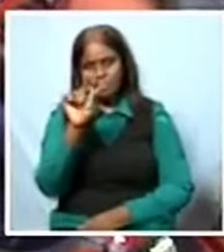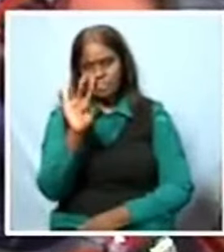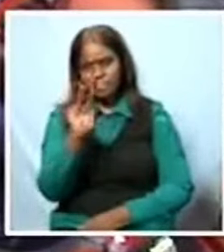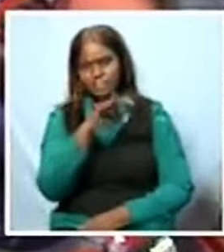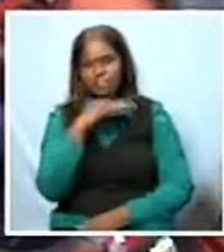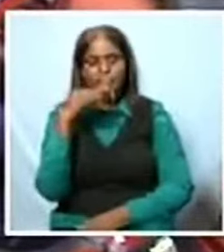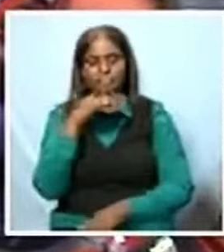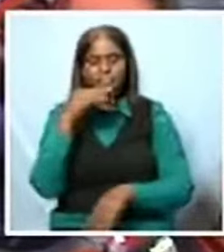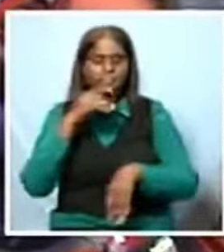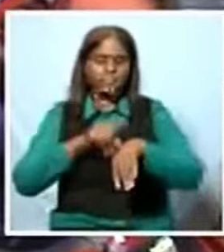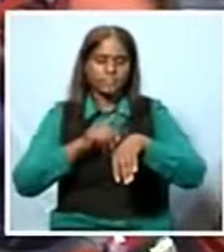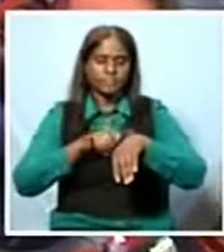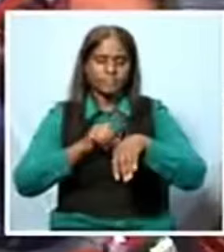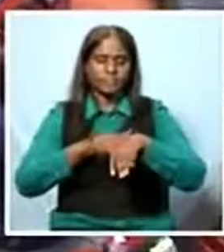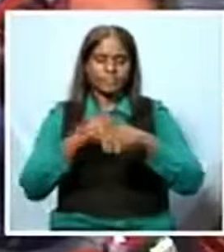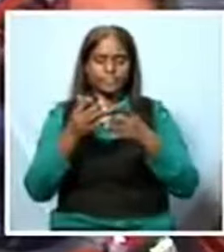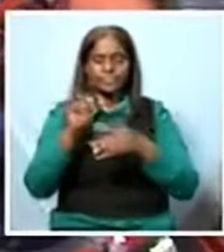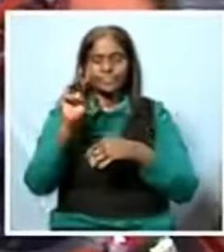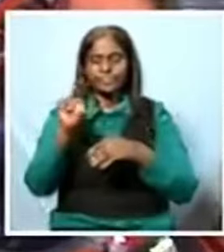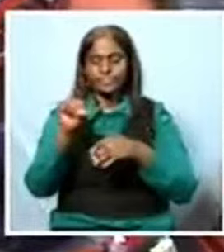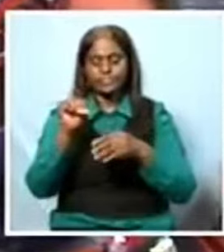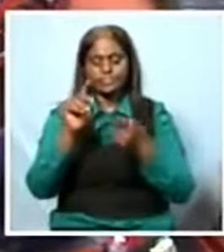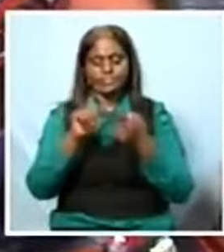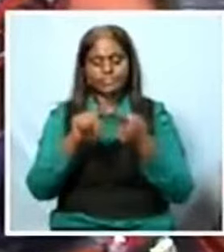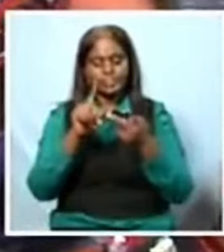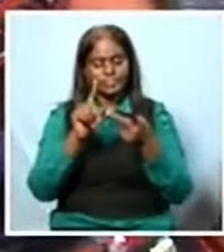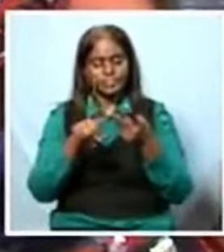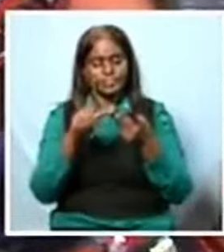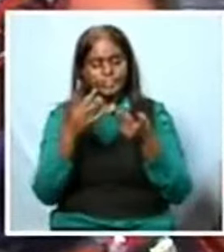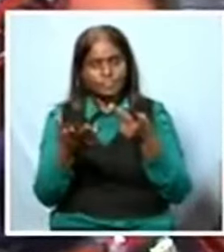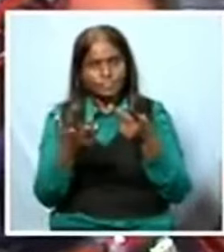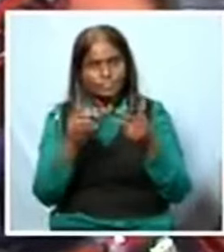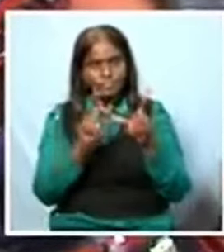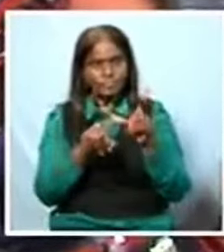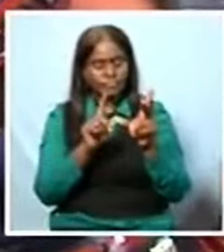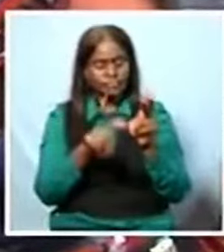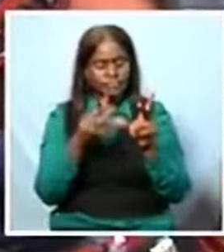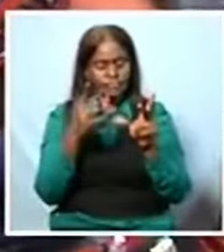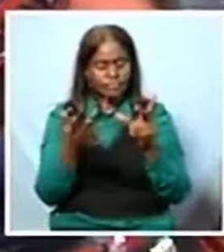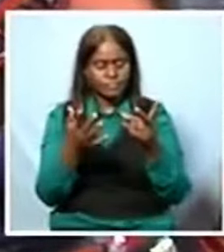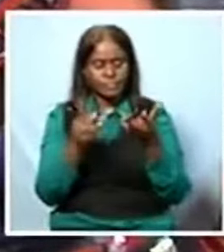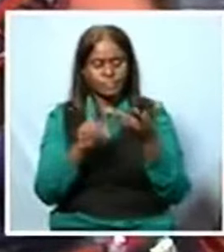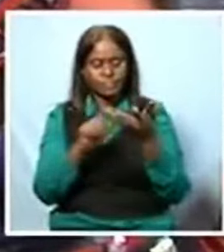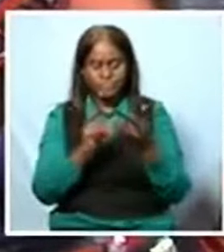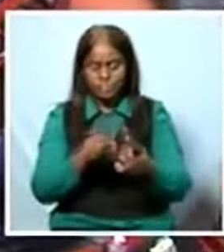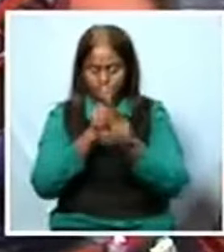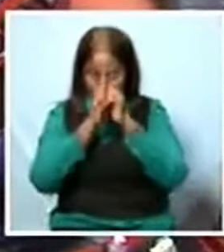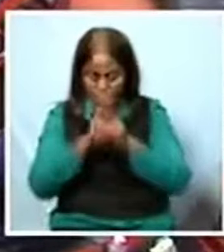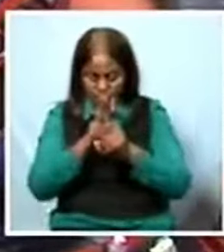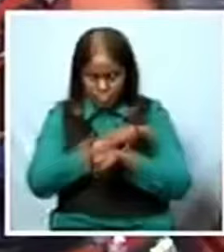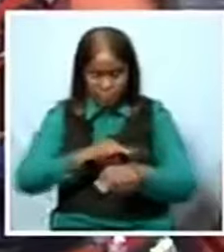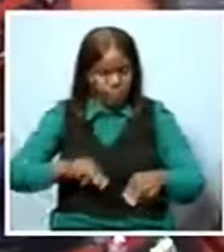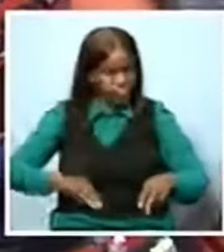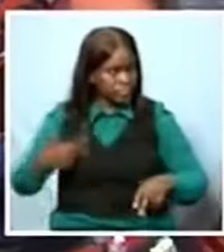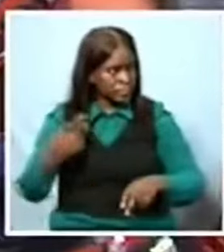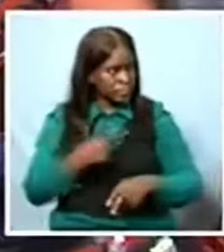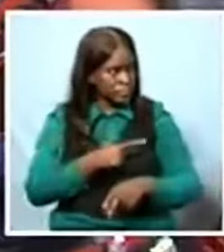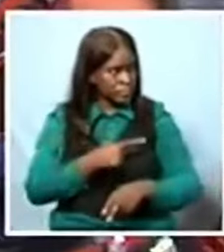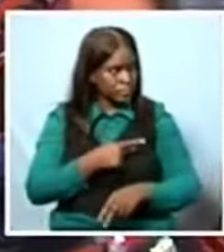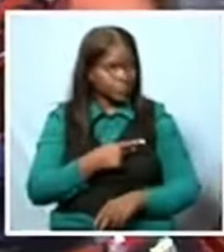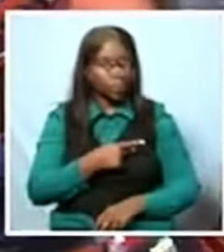2023-2024 farming season. Manguza, Simauvi, Kavanze, Mayogo. Just now we take it to the floor of the